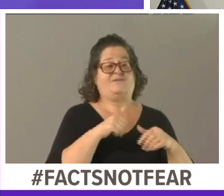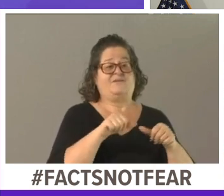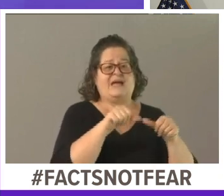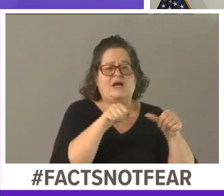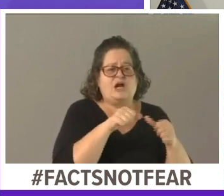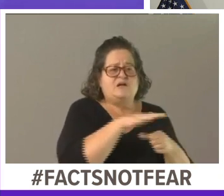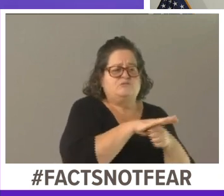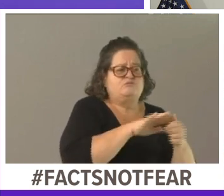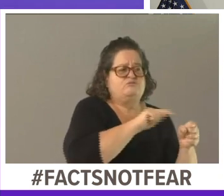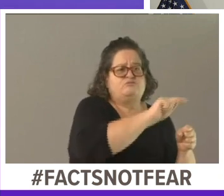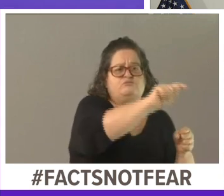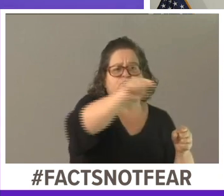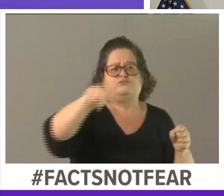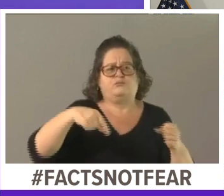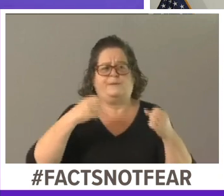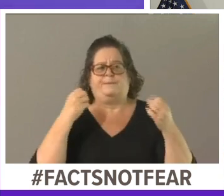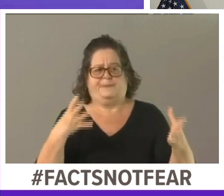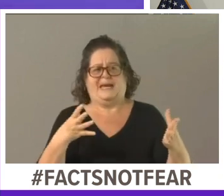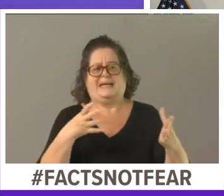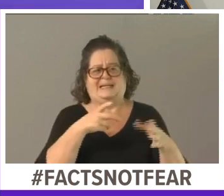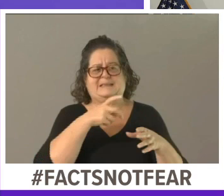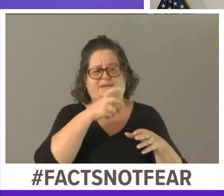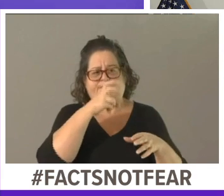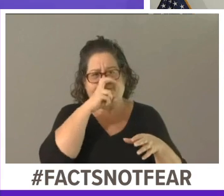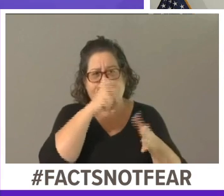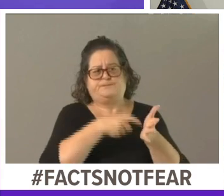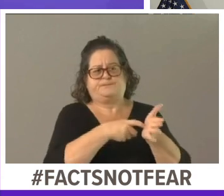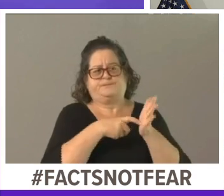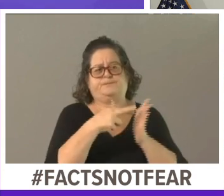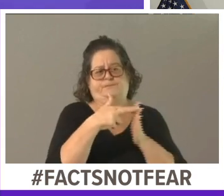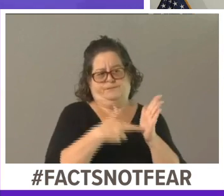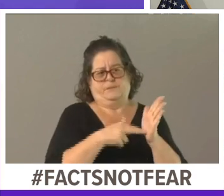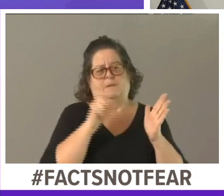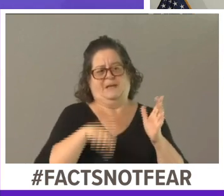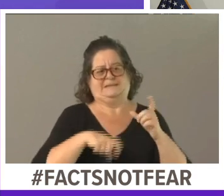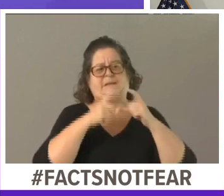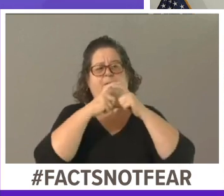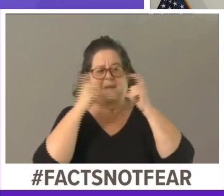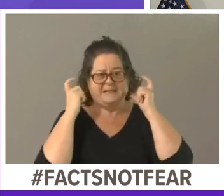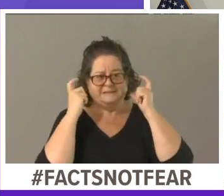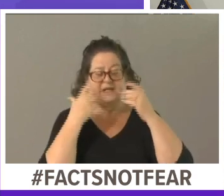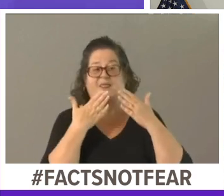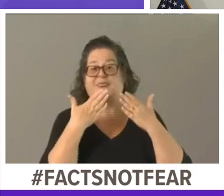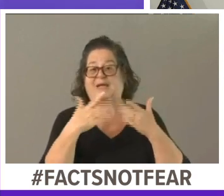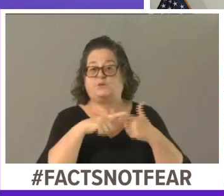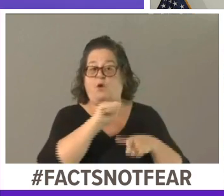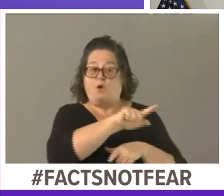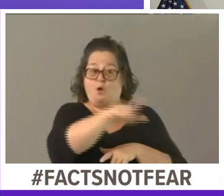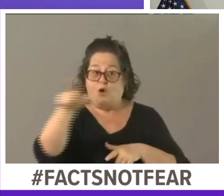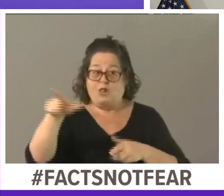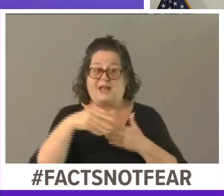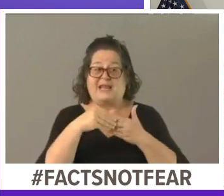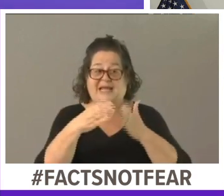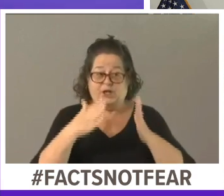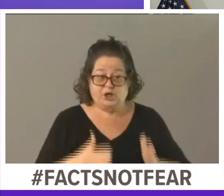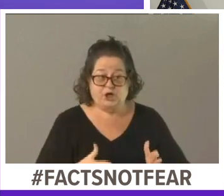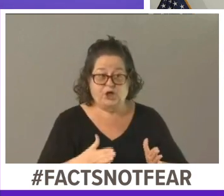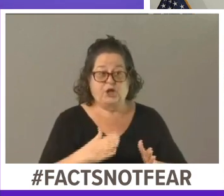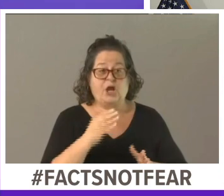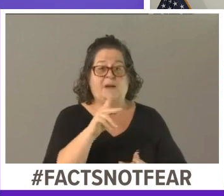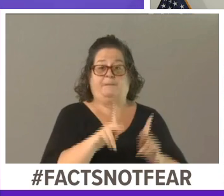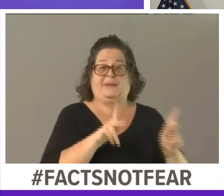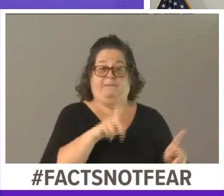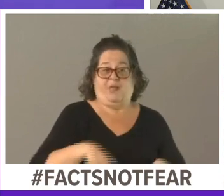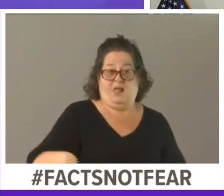ordinance. I want to say thank you not only to the leaders, but thank you to the citizens for your compliance. It's making a difference, and we're going to show